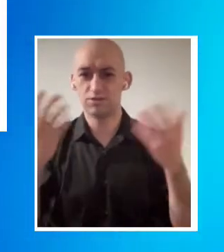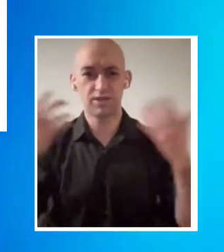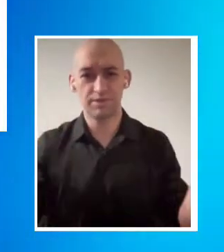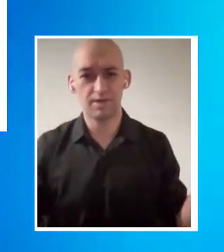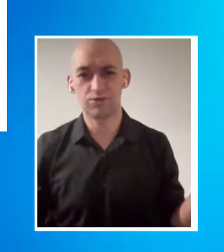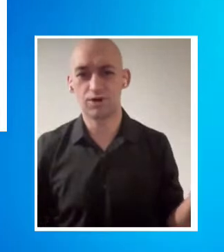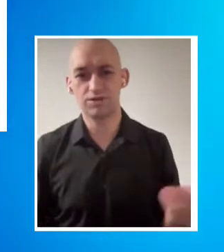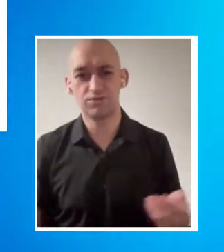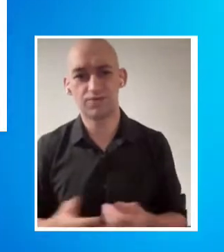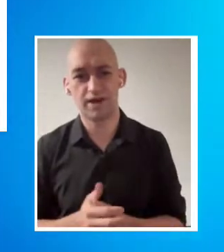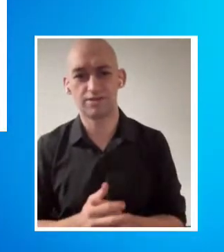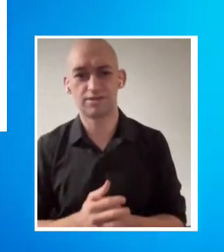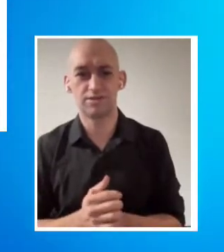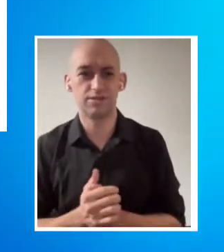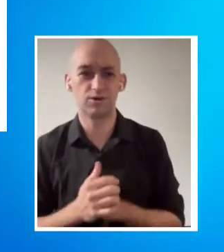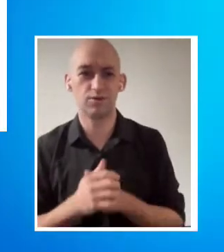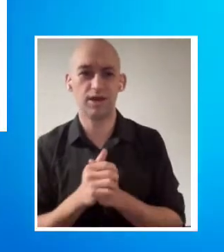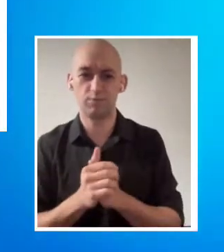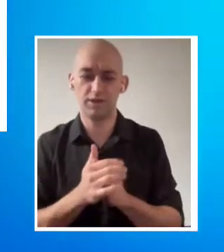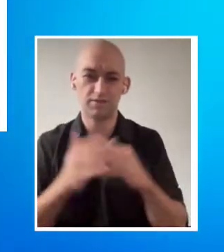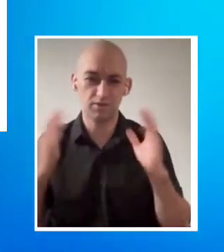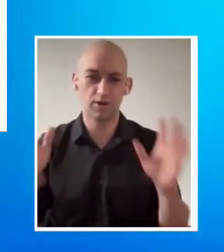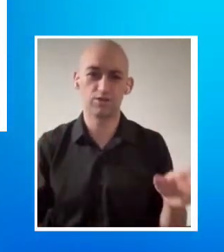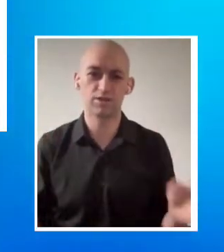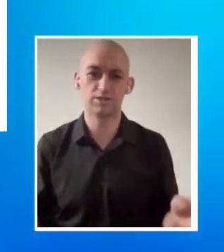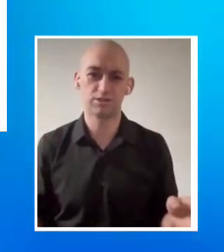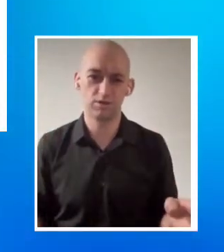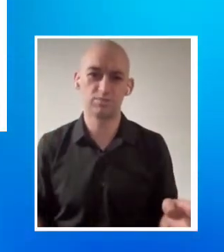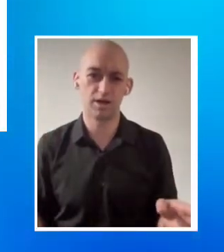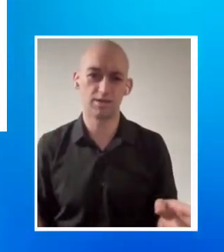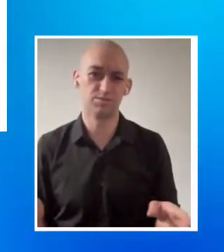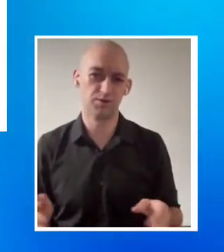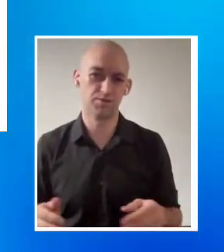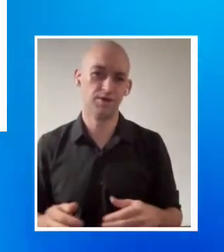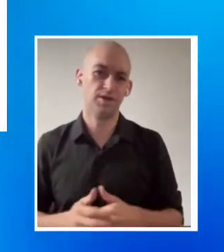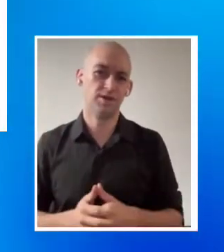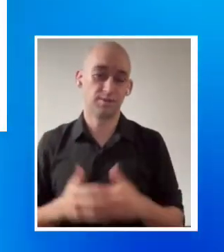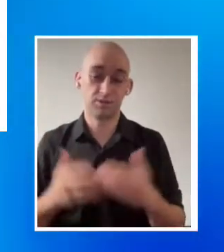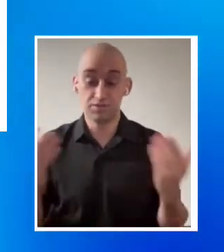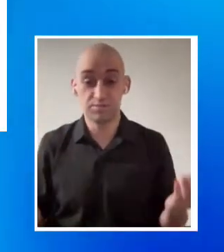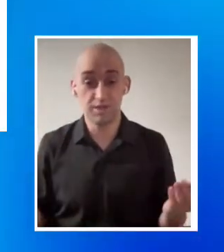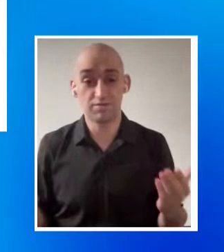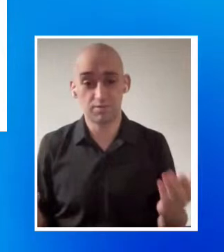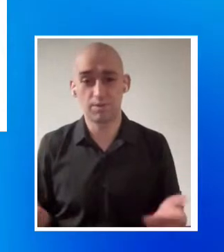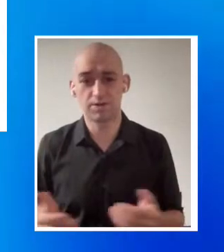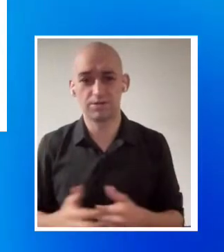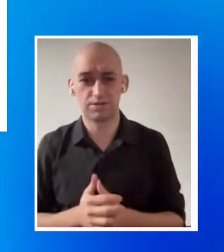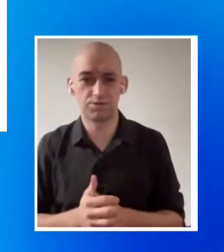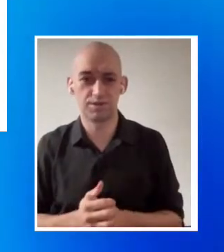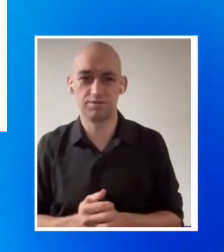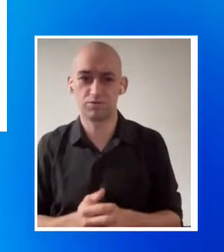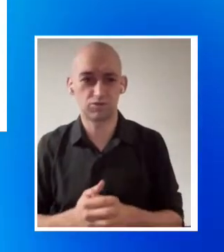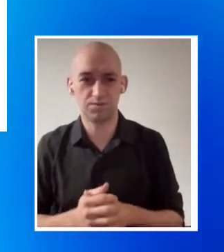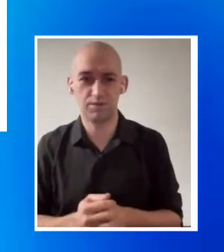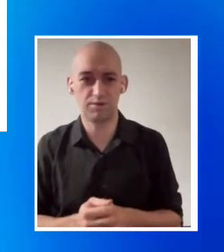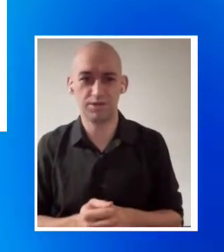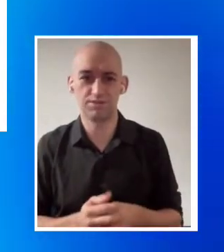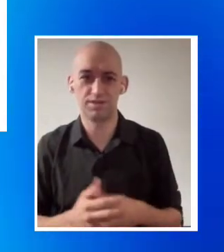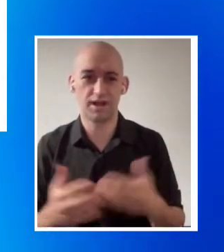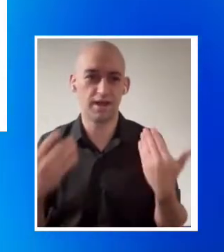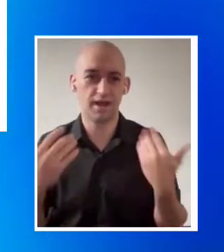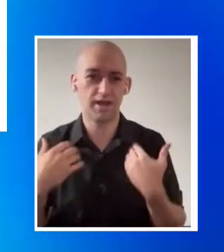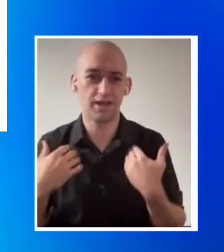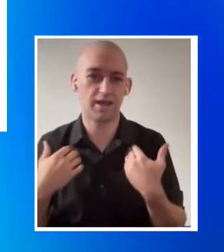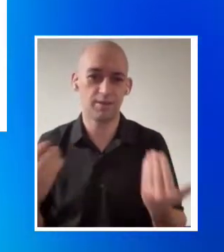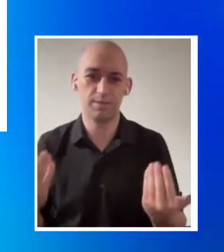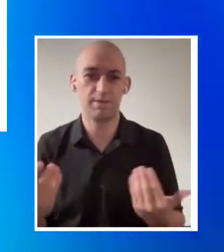that speaks, look at me, I'm talking too fast. And so, yeah, we definitely want to talk as slow as possible, especially if it's a meeting for public consumption for so many reasons.